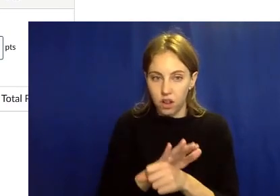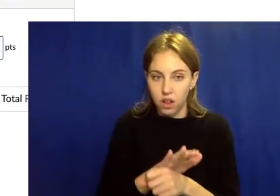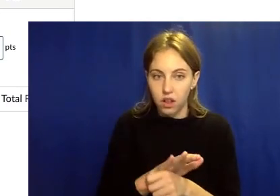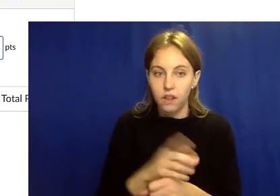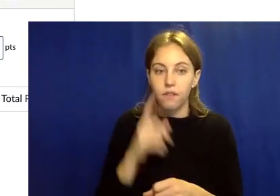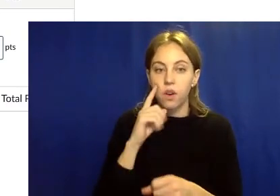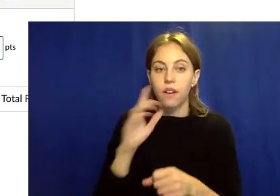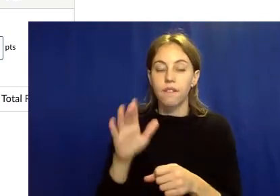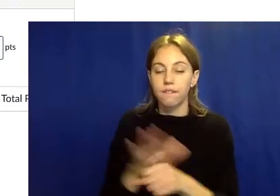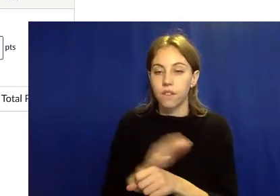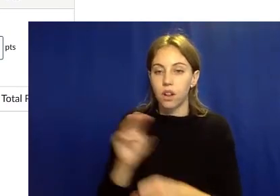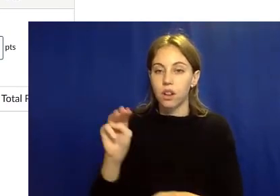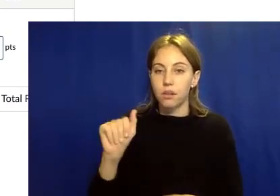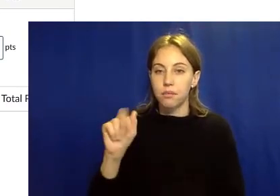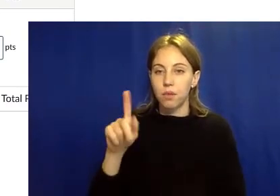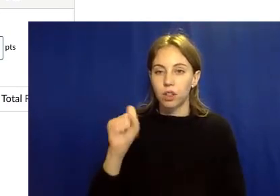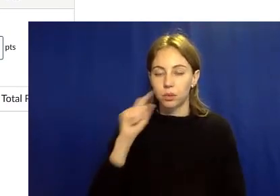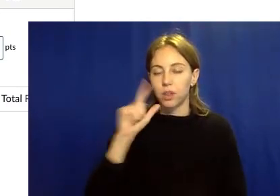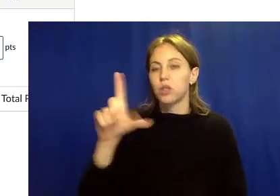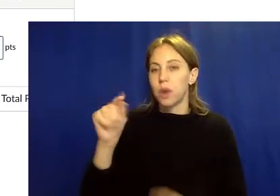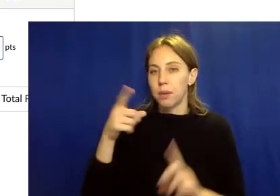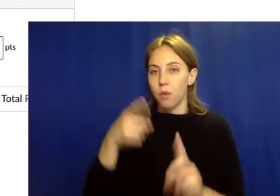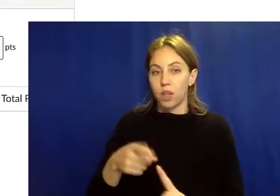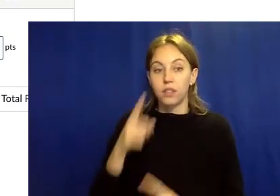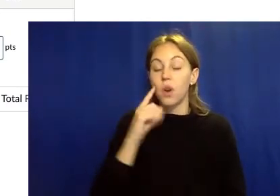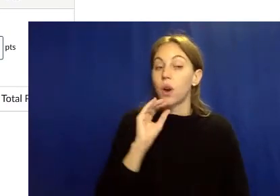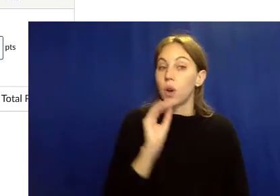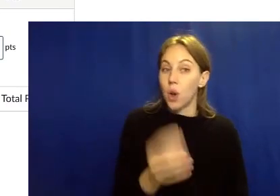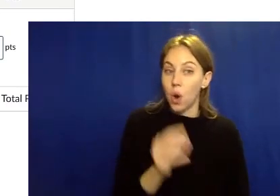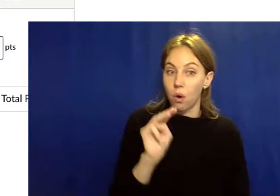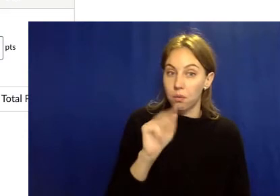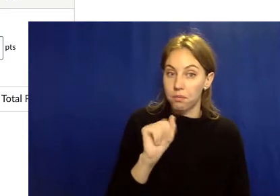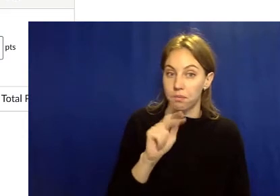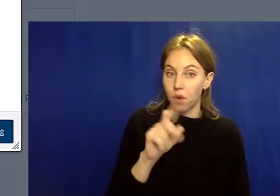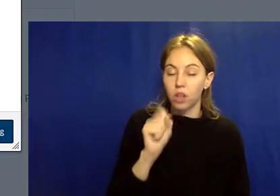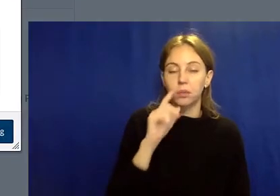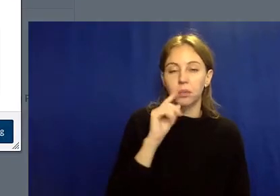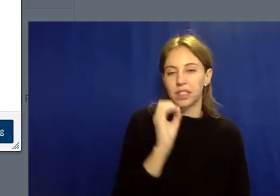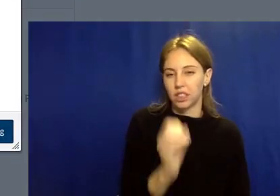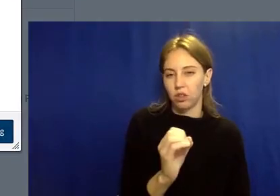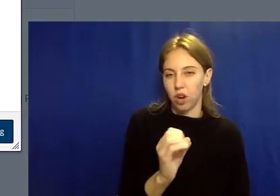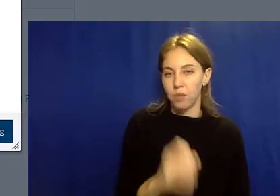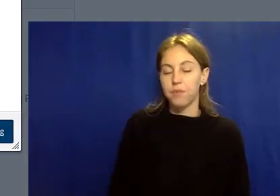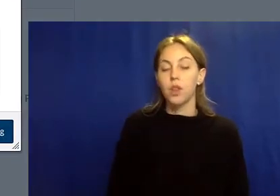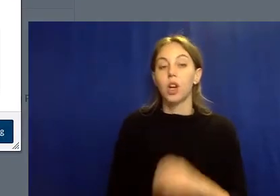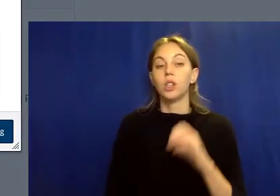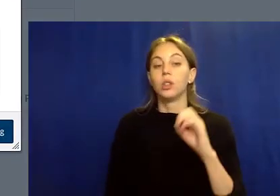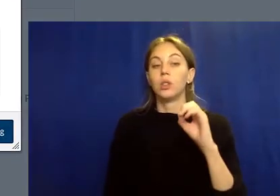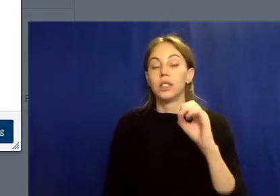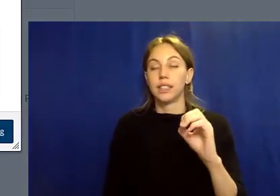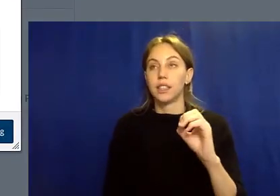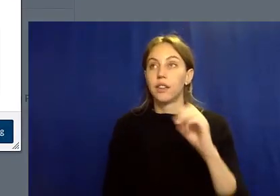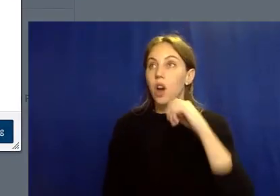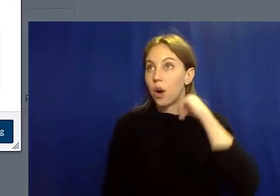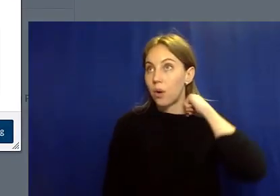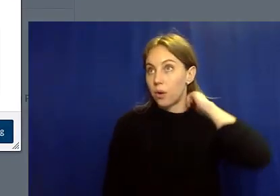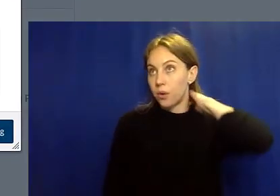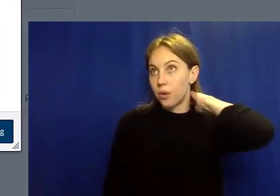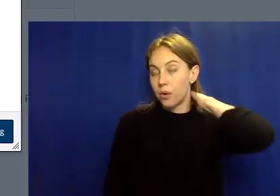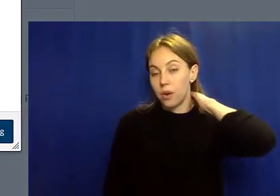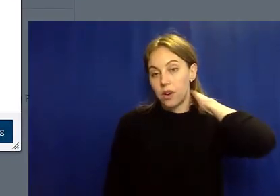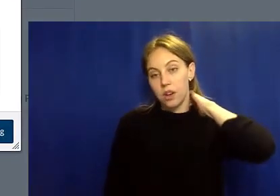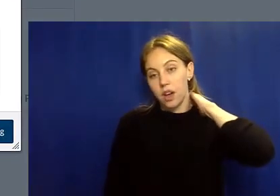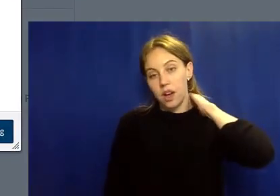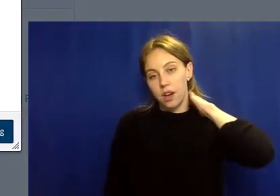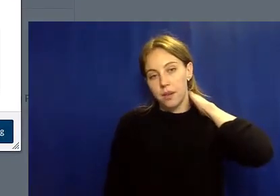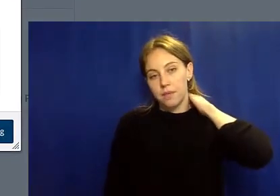full marks, it'll be 20 points, and for no marks, it'll be 0. So 0 would be